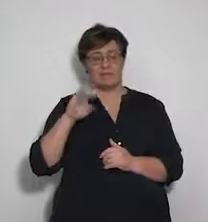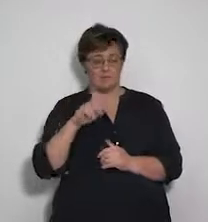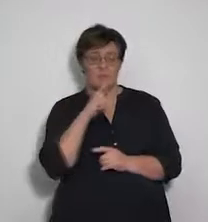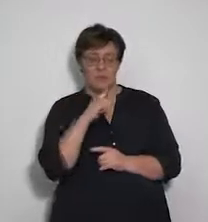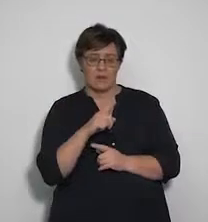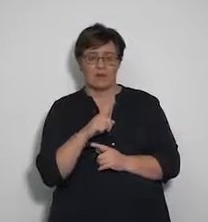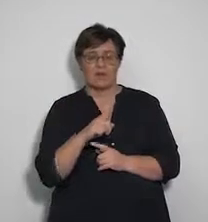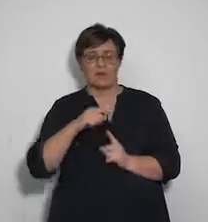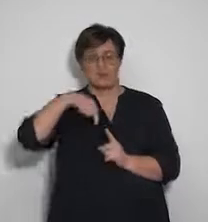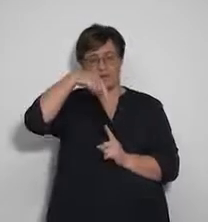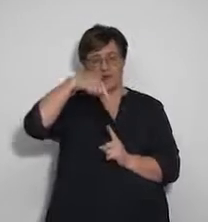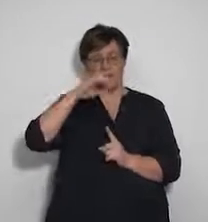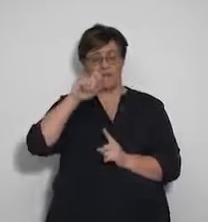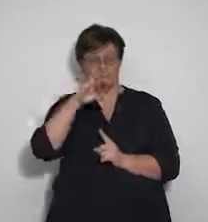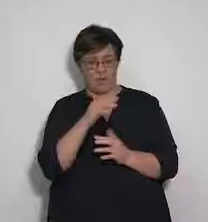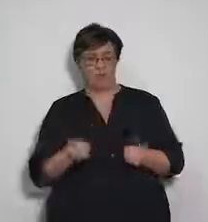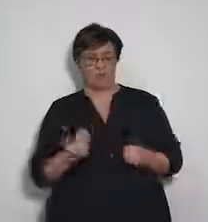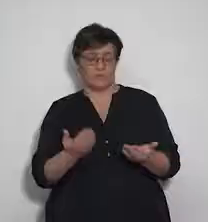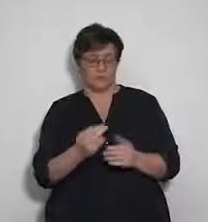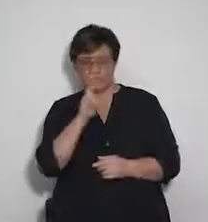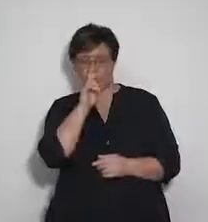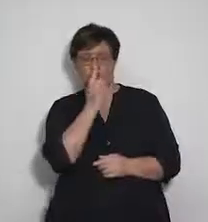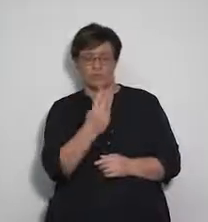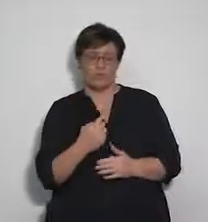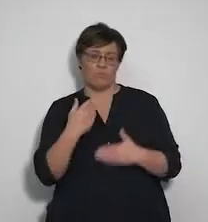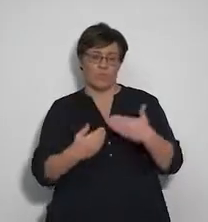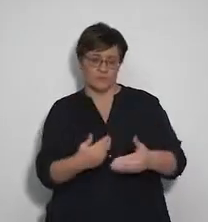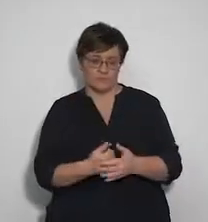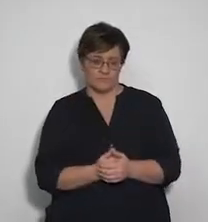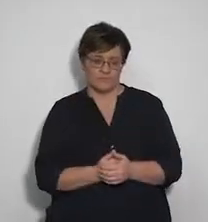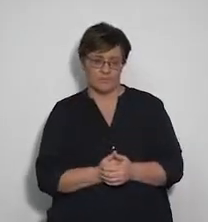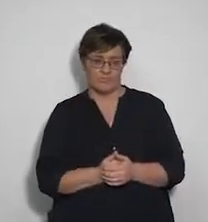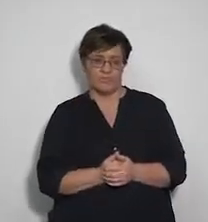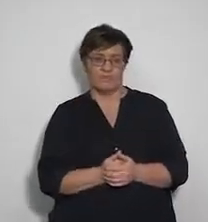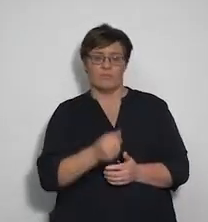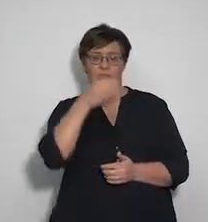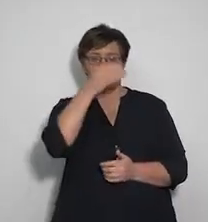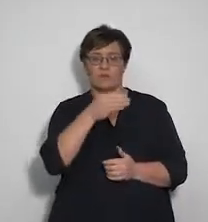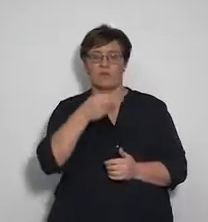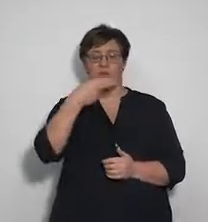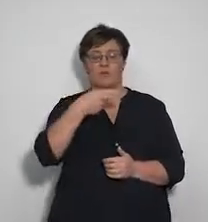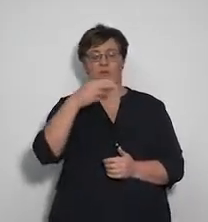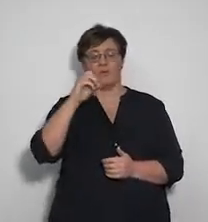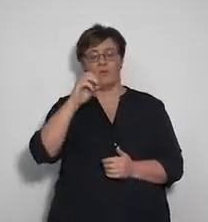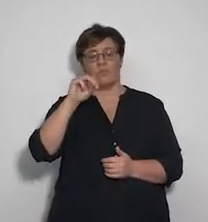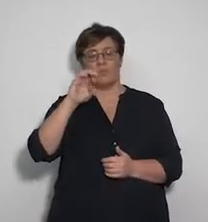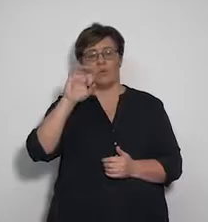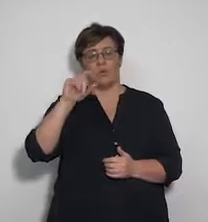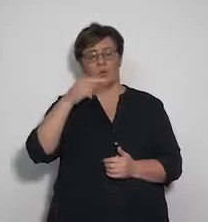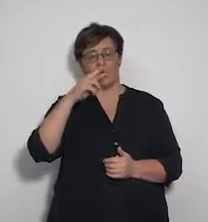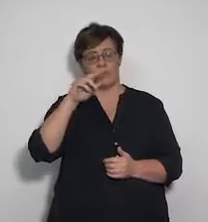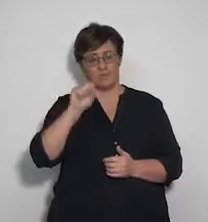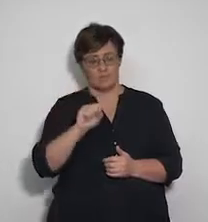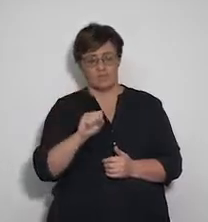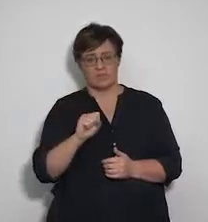where they produce the spindle fibers. So again, we will look at those structures in the process. The concept of homologous chromosomes, as I've just